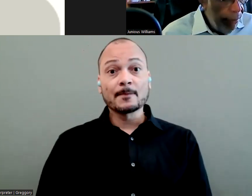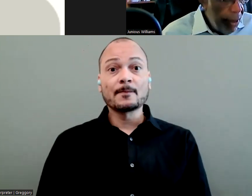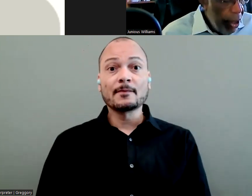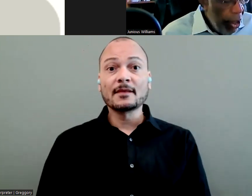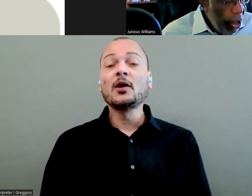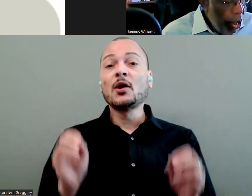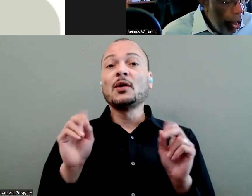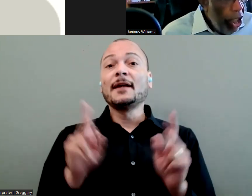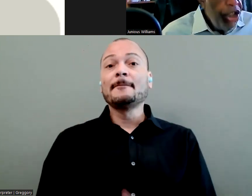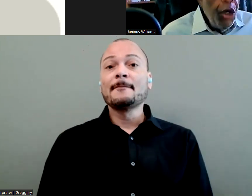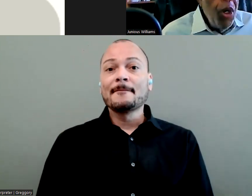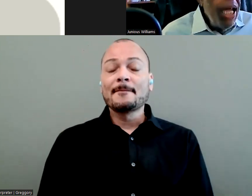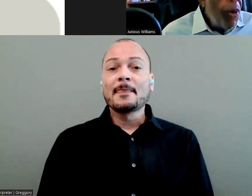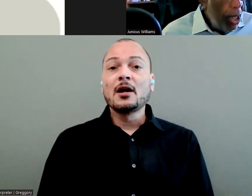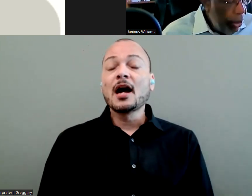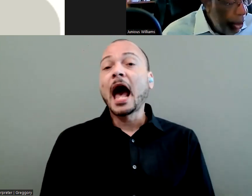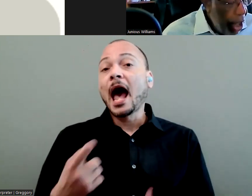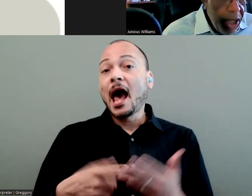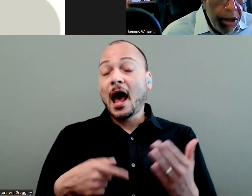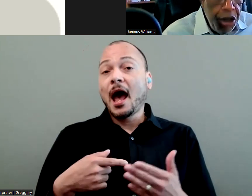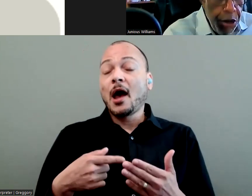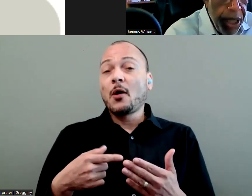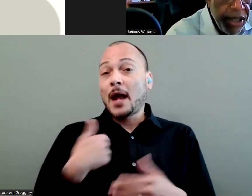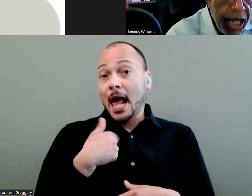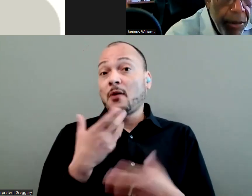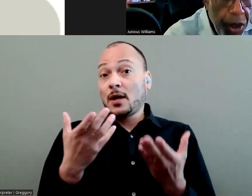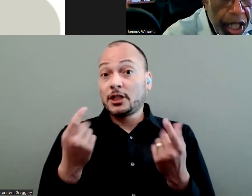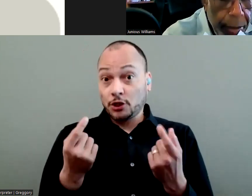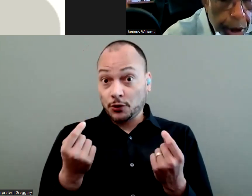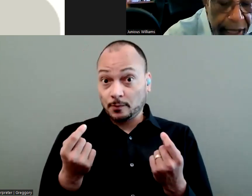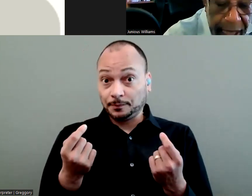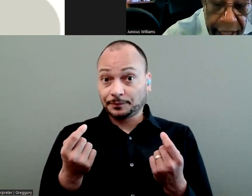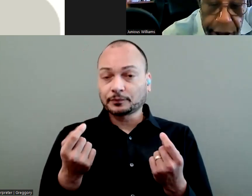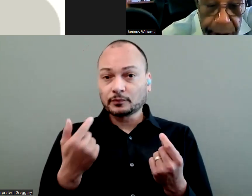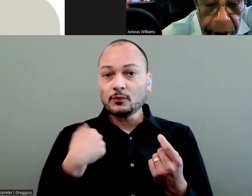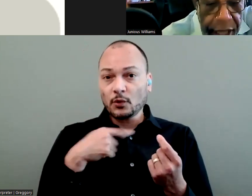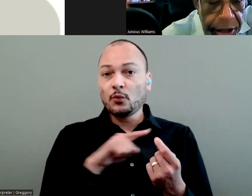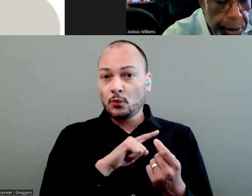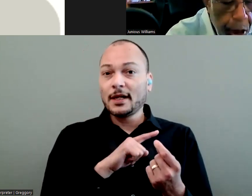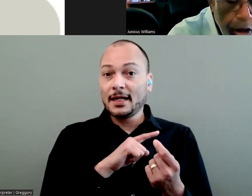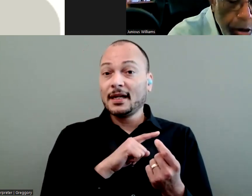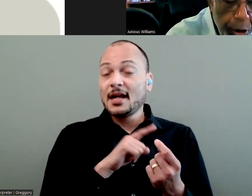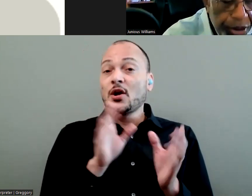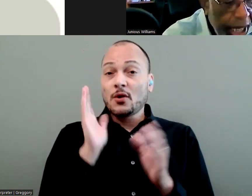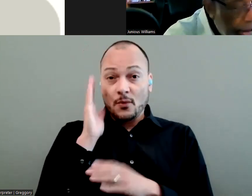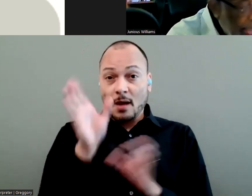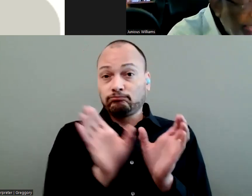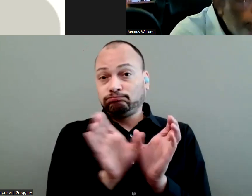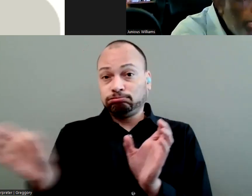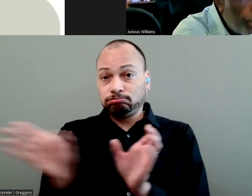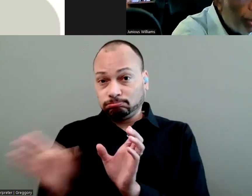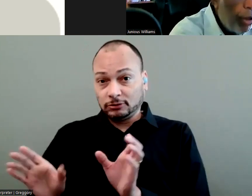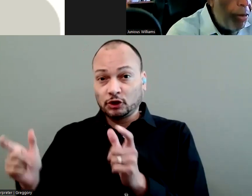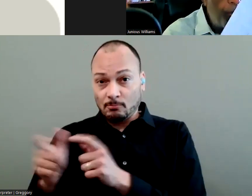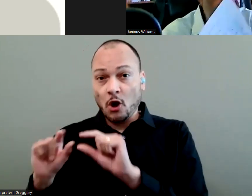Okay. So what I want to do is we're going to break into some small groups, and give